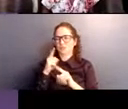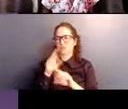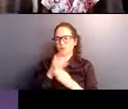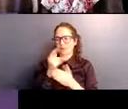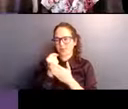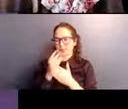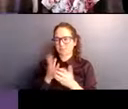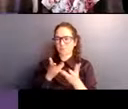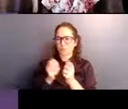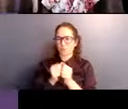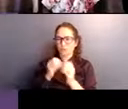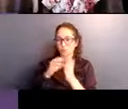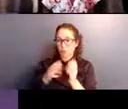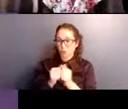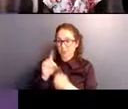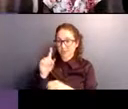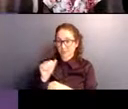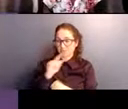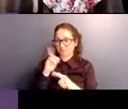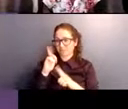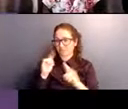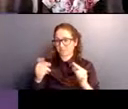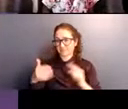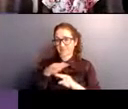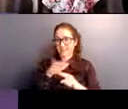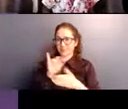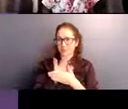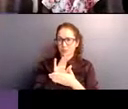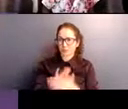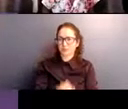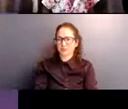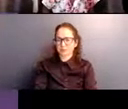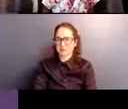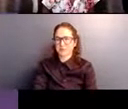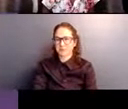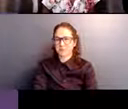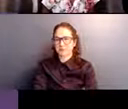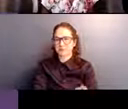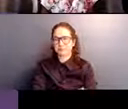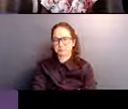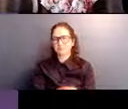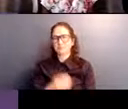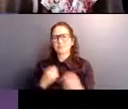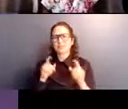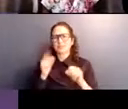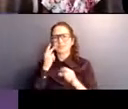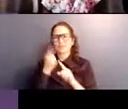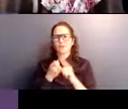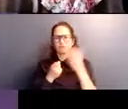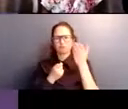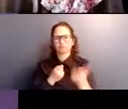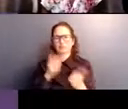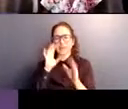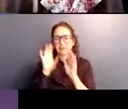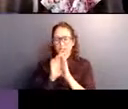with students with disabilities in various settings, including schools. So as we can see from this image, many